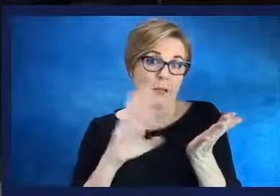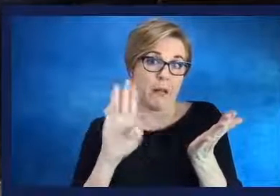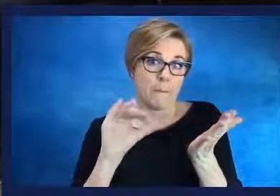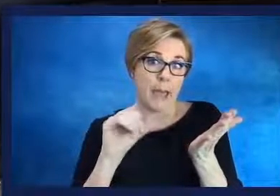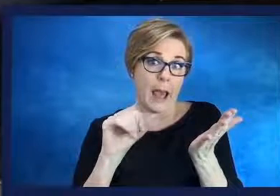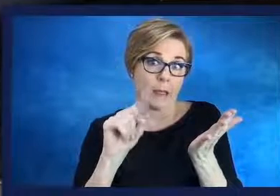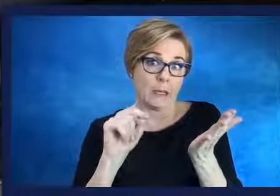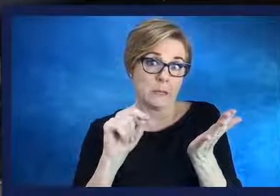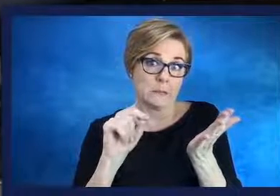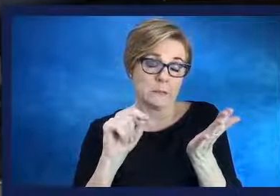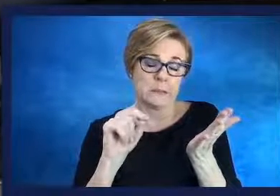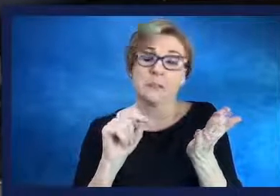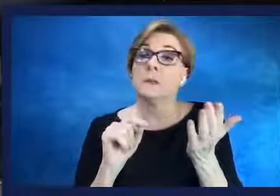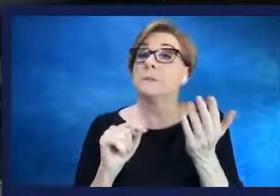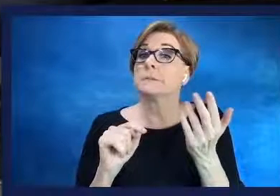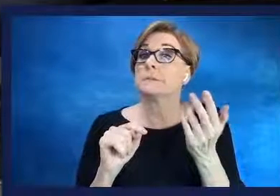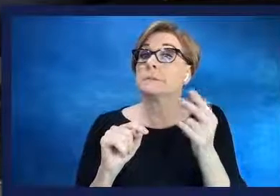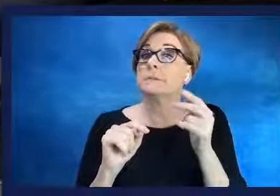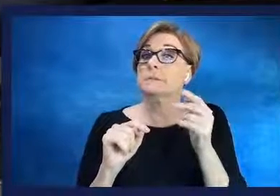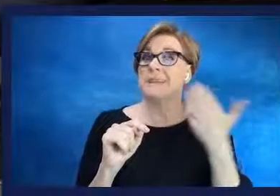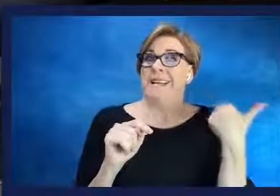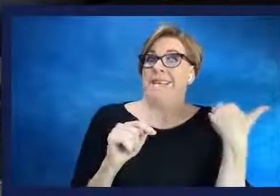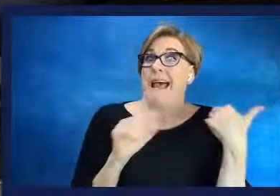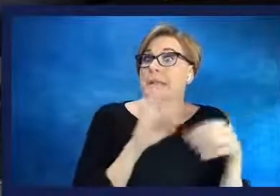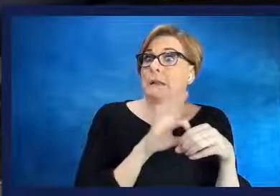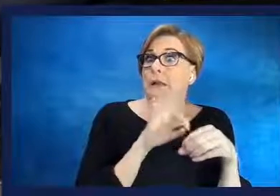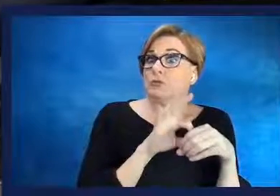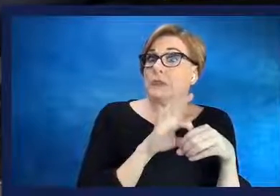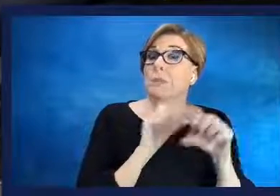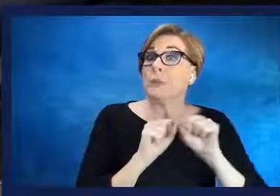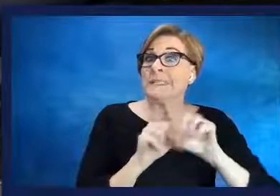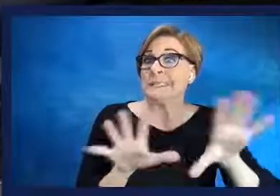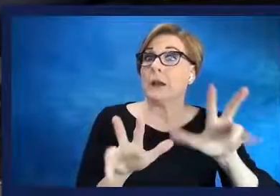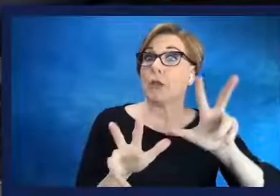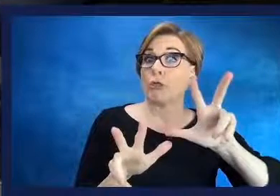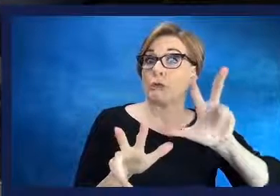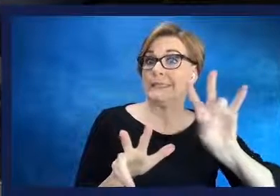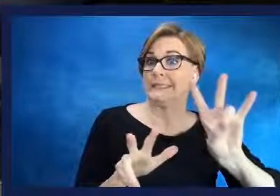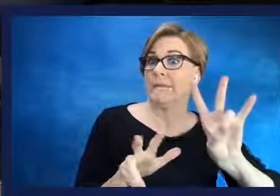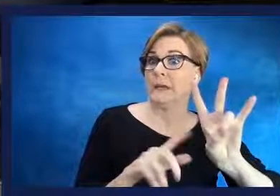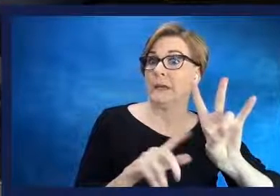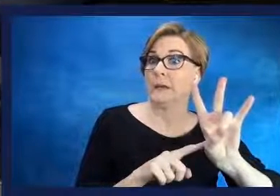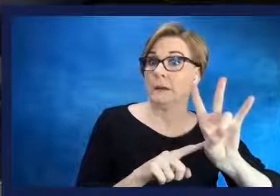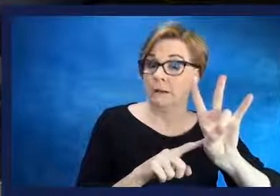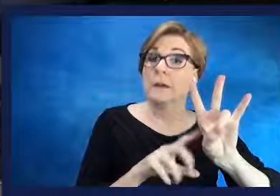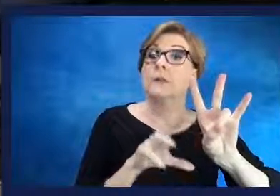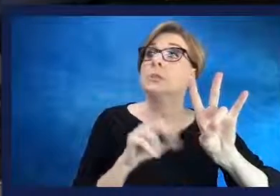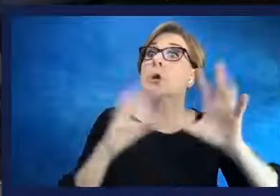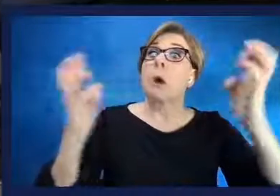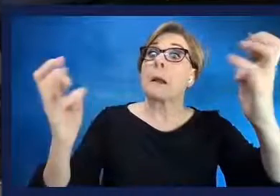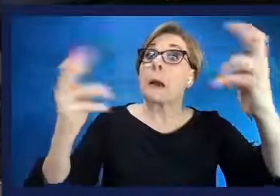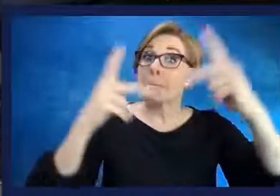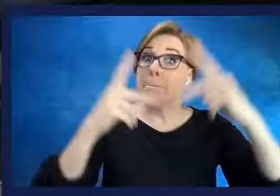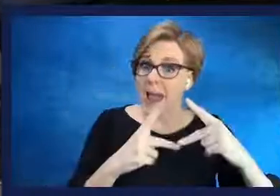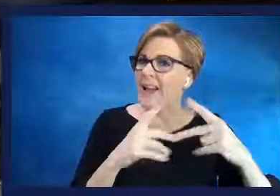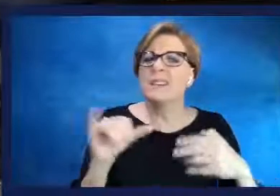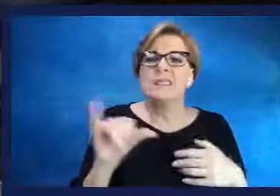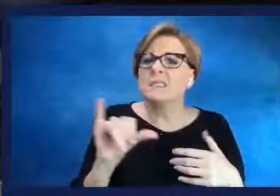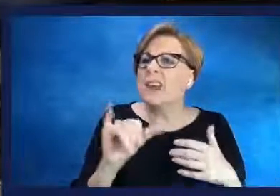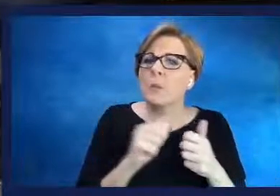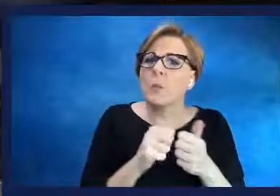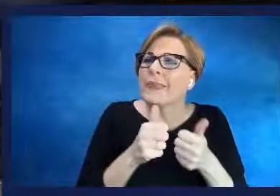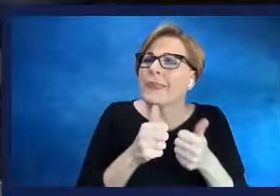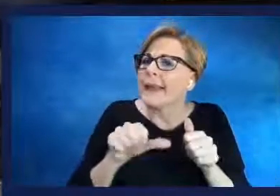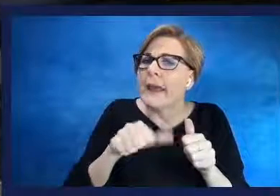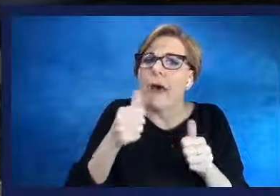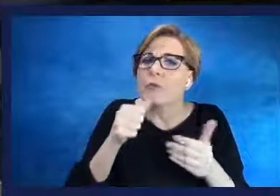were cast in the past election. Not a large volume, but it's enough to allow for that. When they come back, they're treated just like any other mail ballot, if you